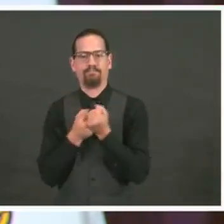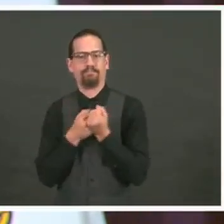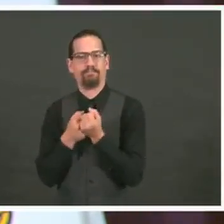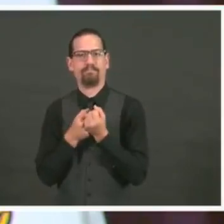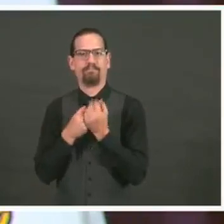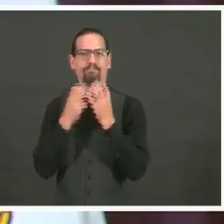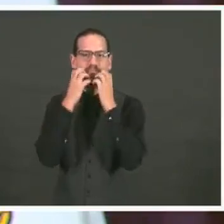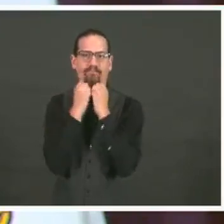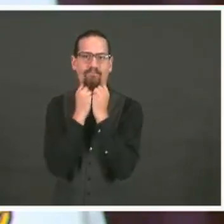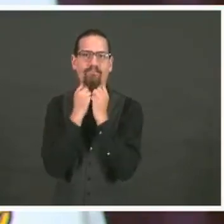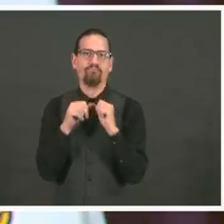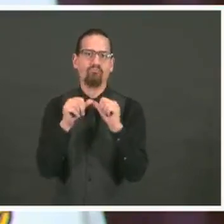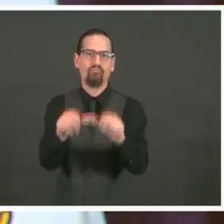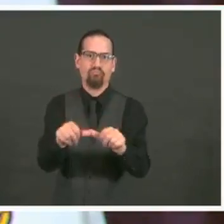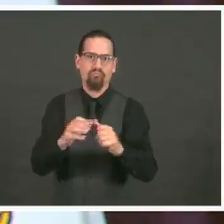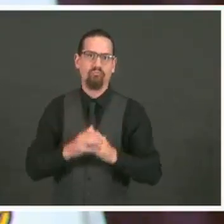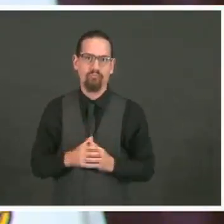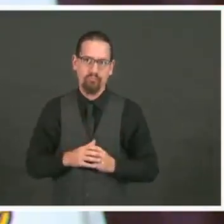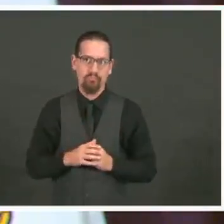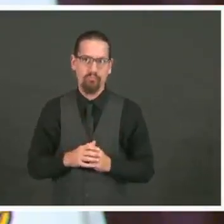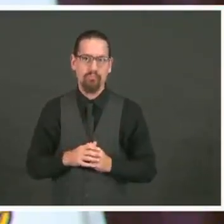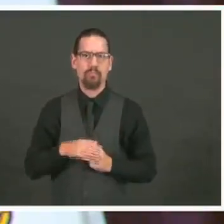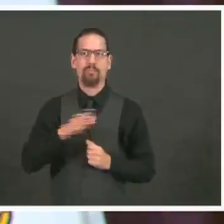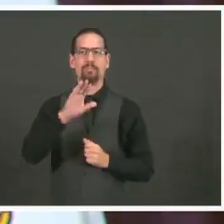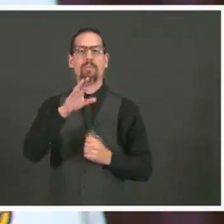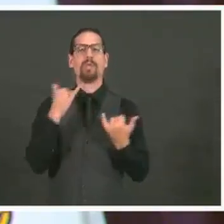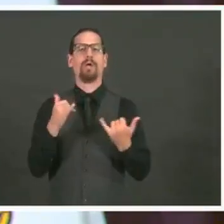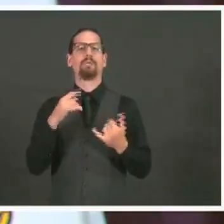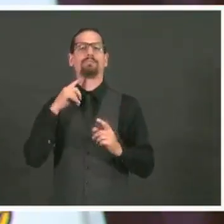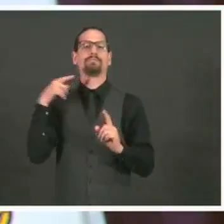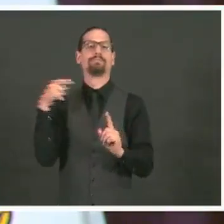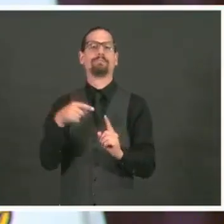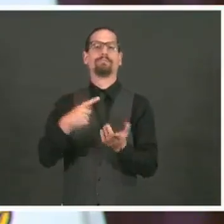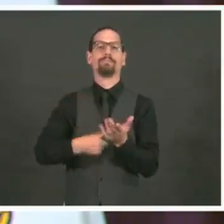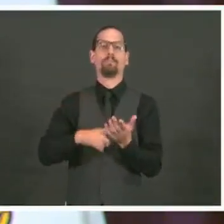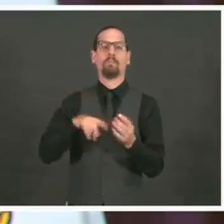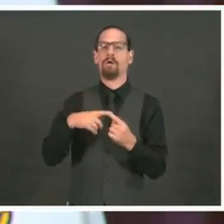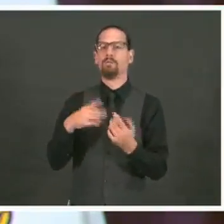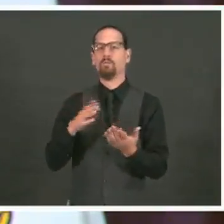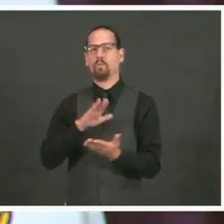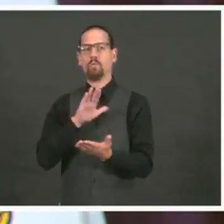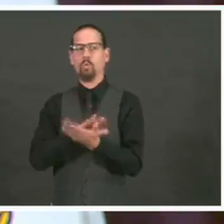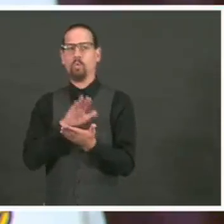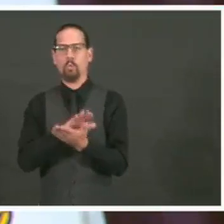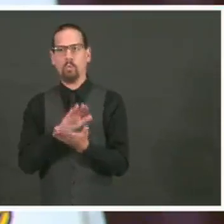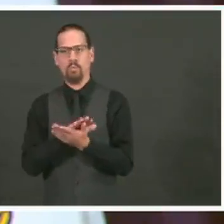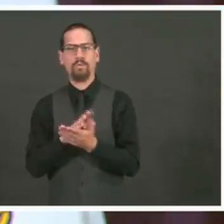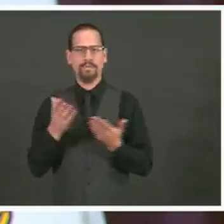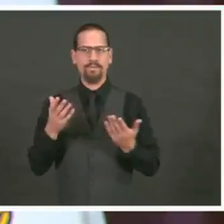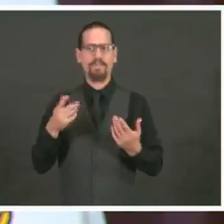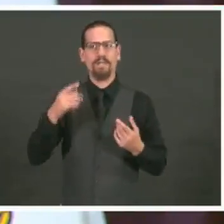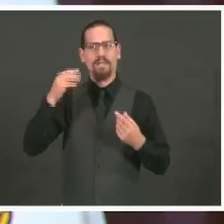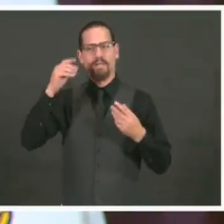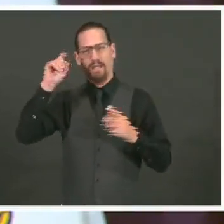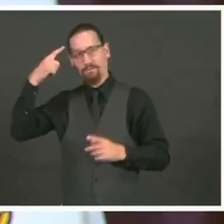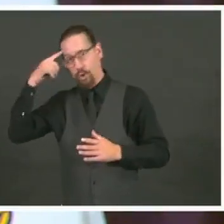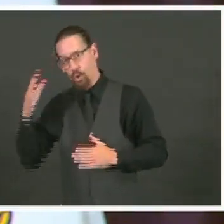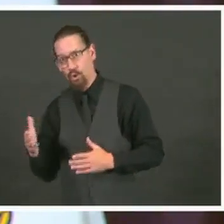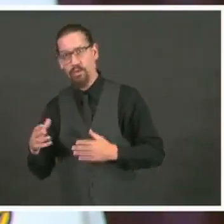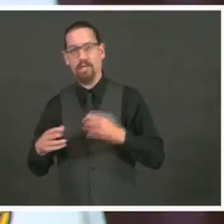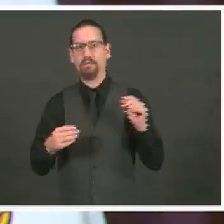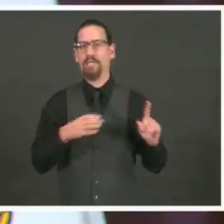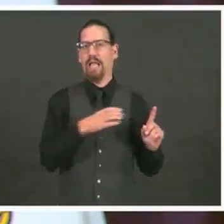are being extremely thoughtful and deliberate, as both the Commissioner and the Governor has shared. A week and a half ago, we released